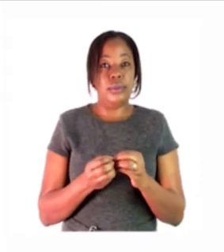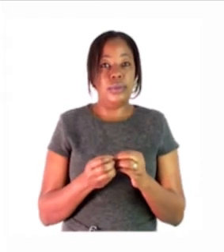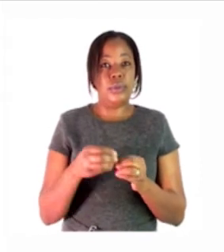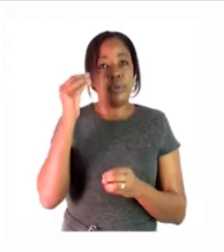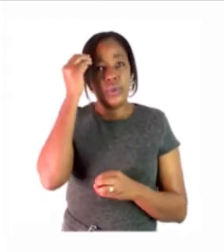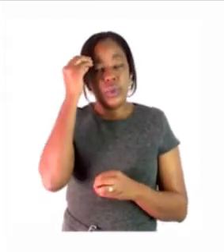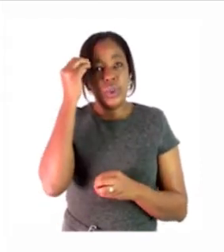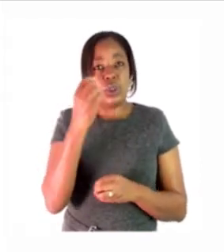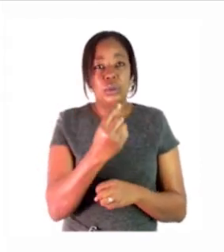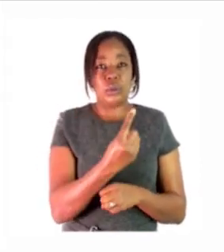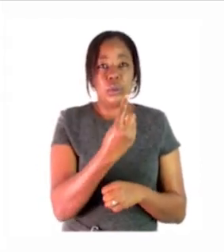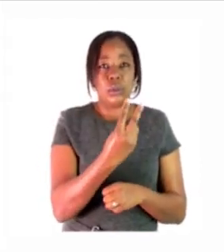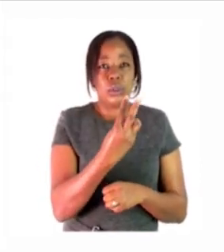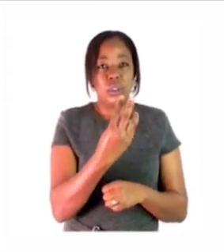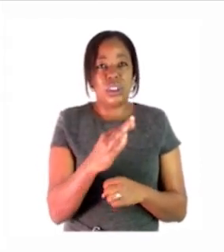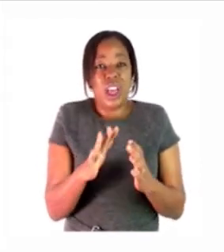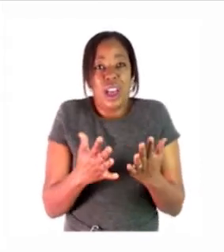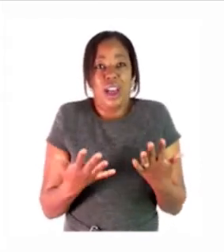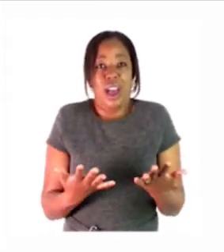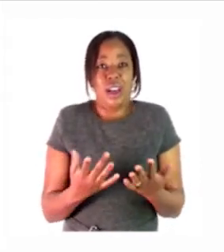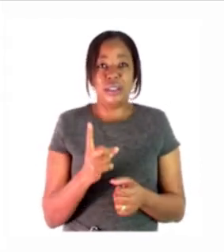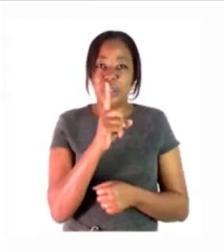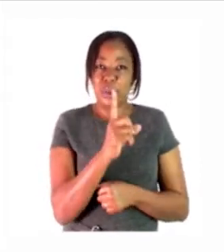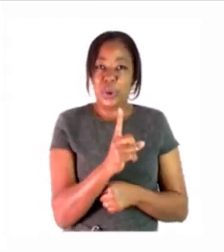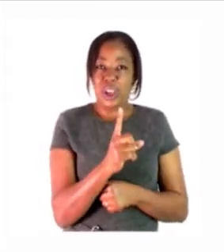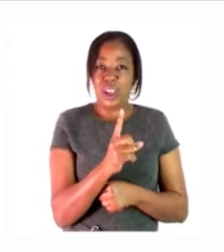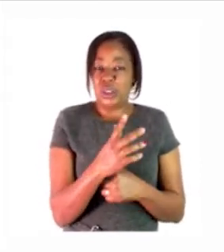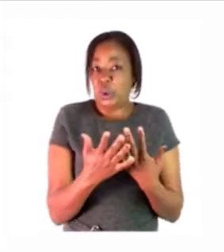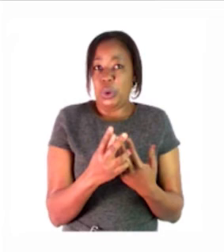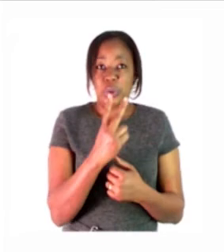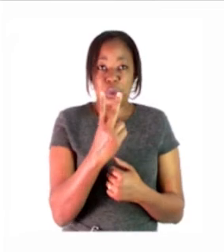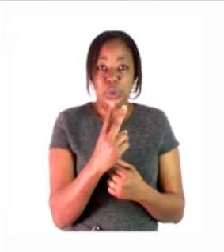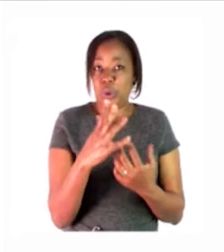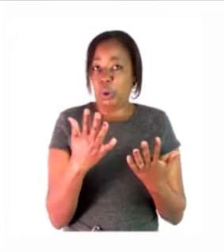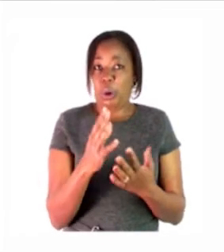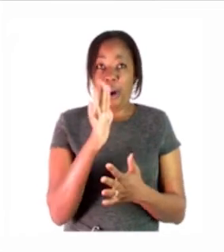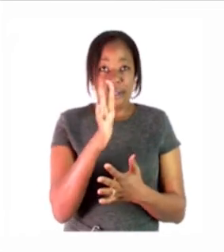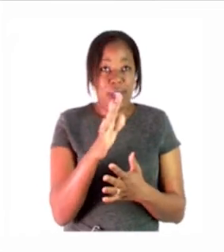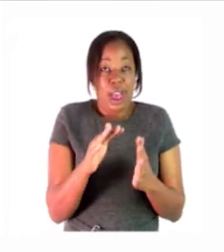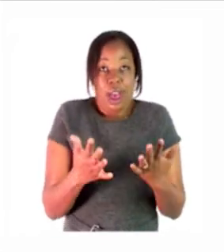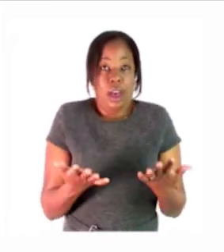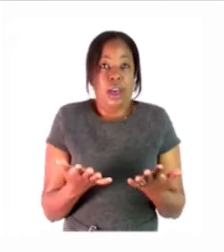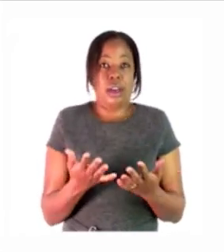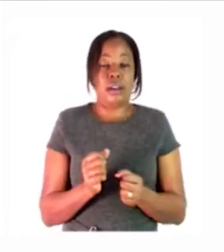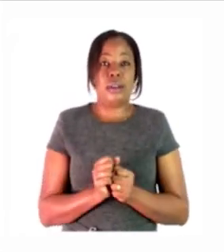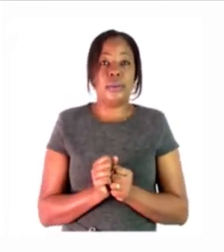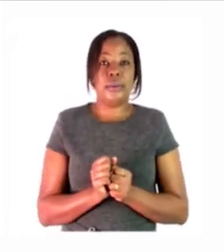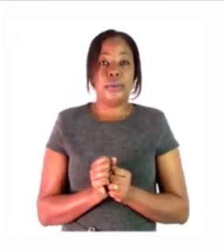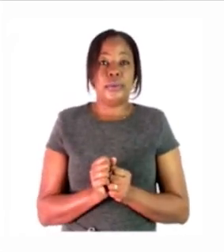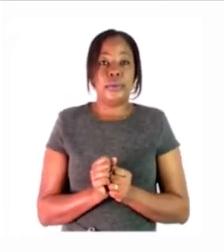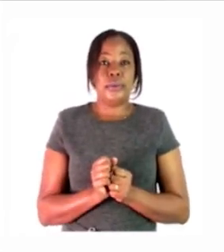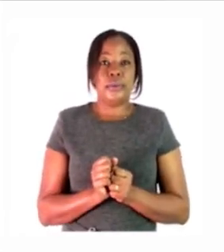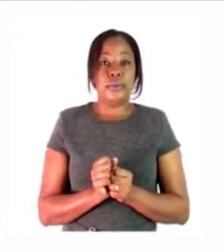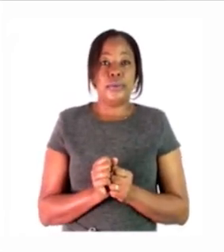or in five or in whatever number? You have to find out. All right. Okay. Our number line starts